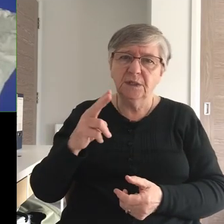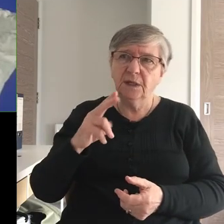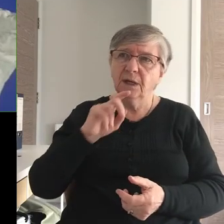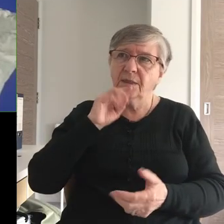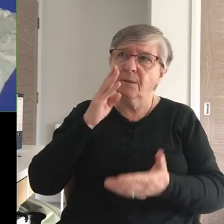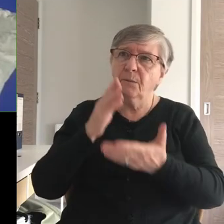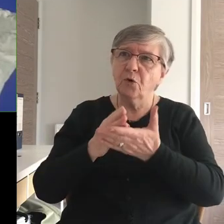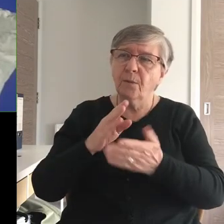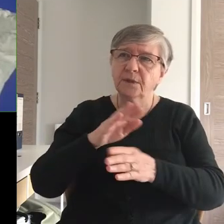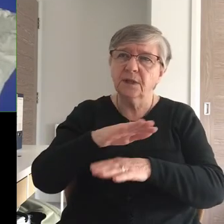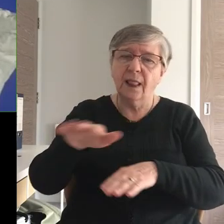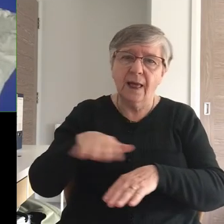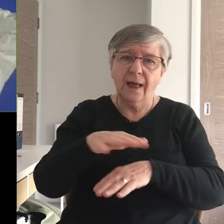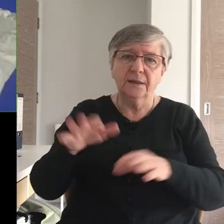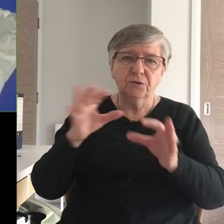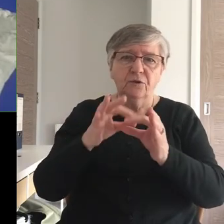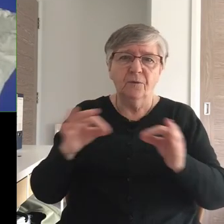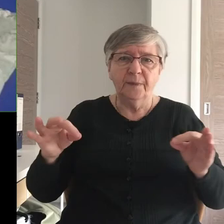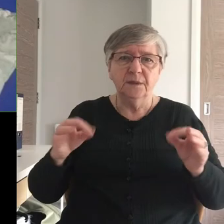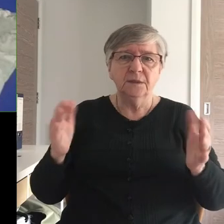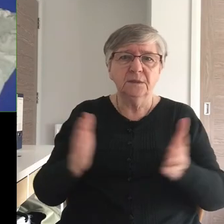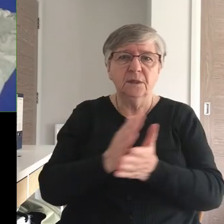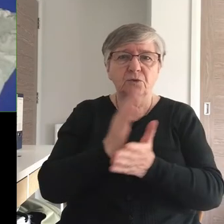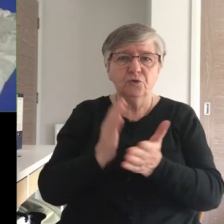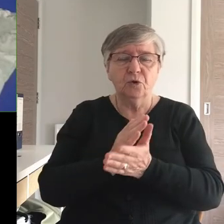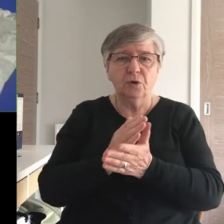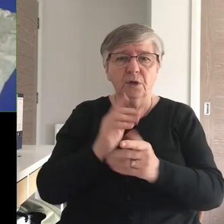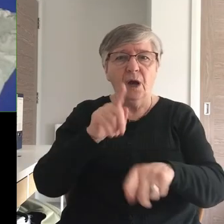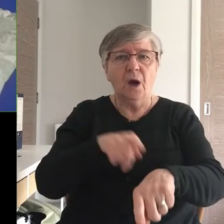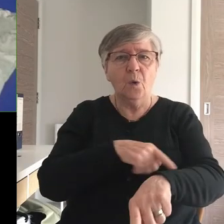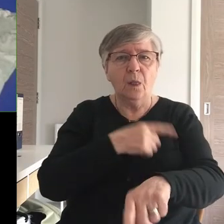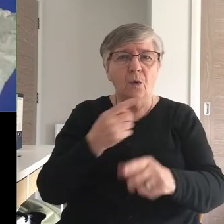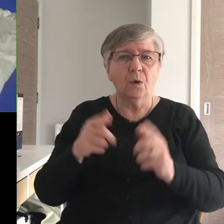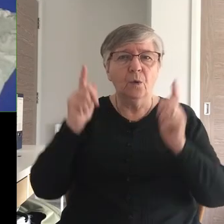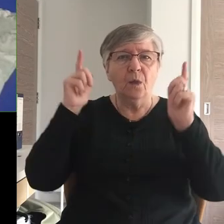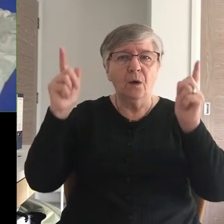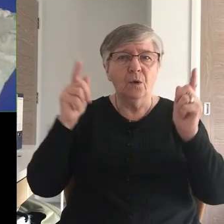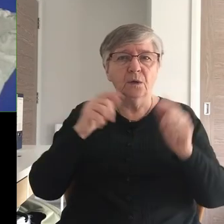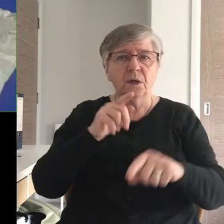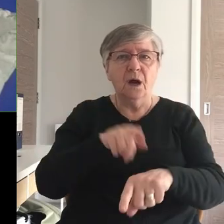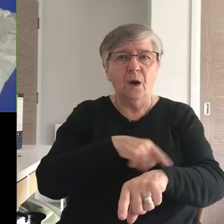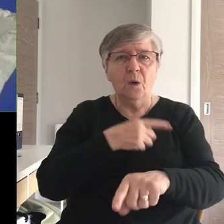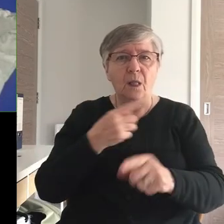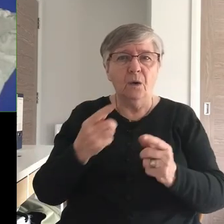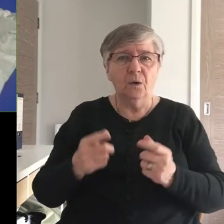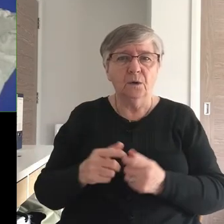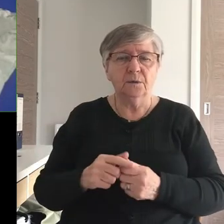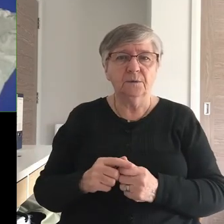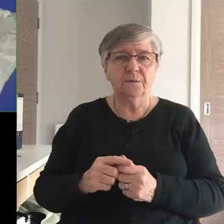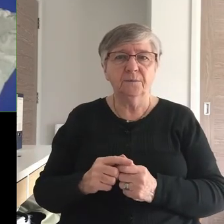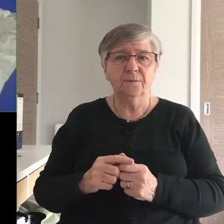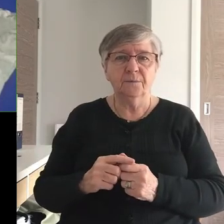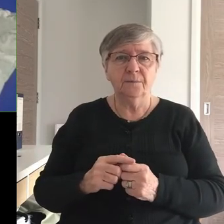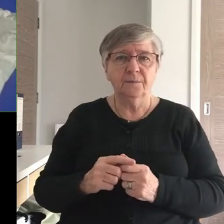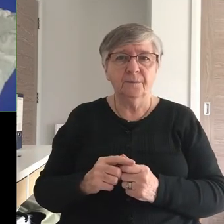promised land of peace and joy. How long, O Lord? How long?